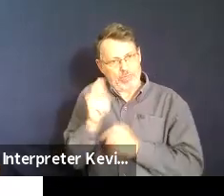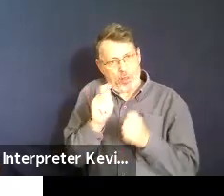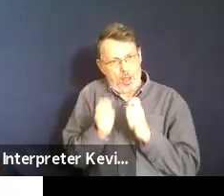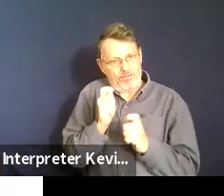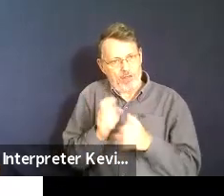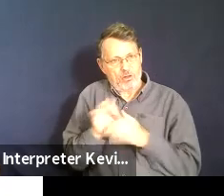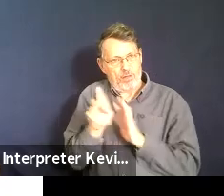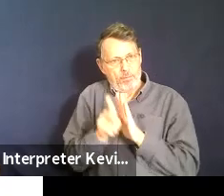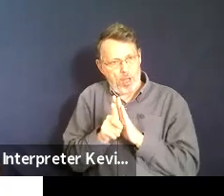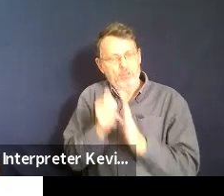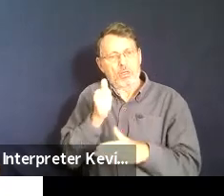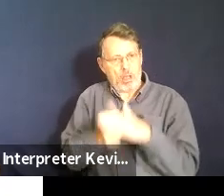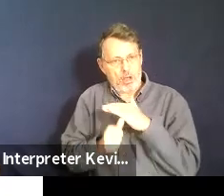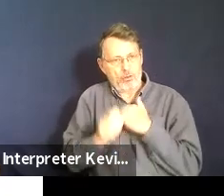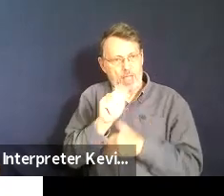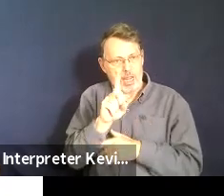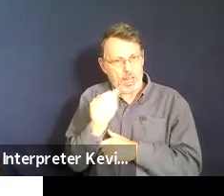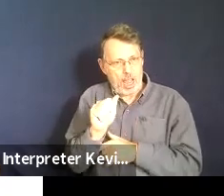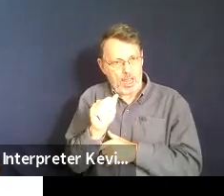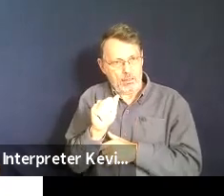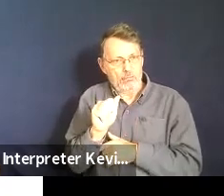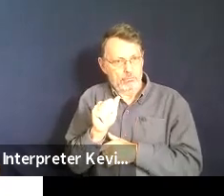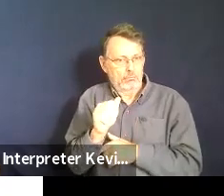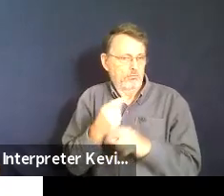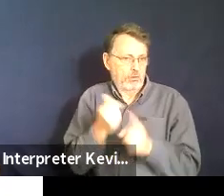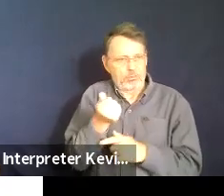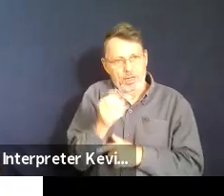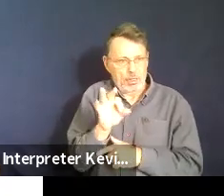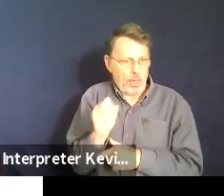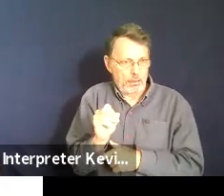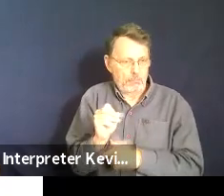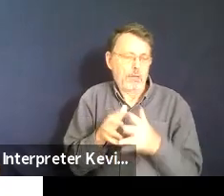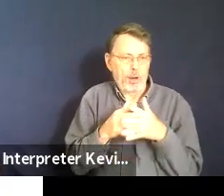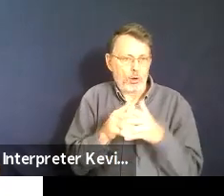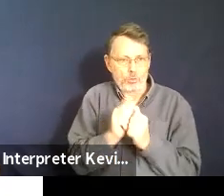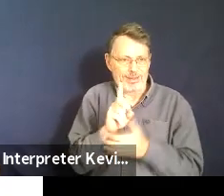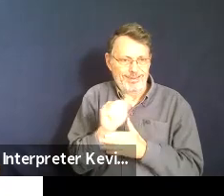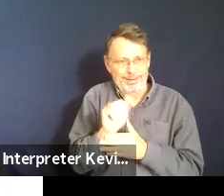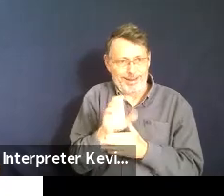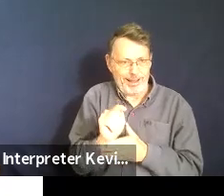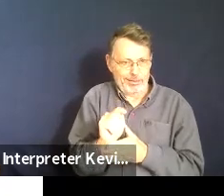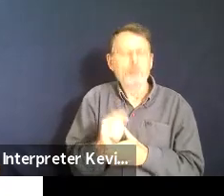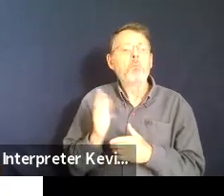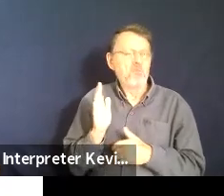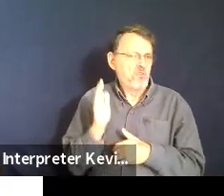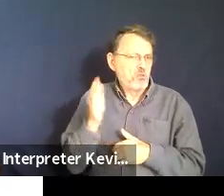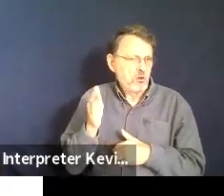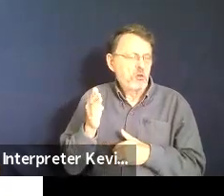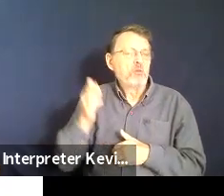the Americans with Disabilities Act of 1990, the ADA. Upcoming sessions are available at